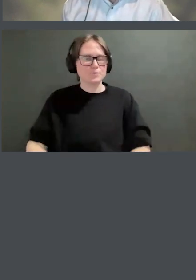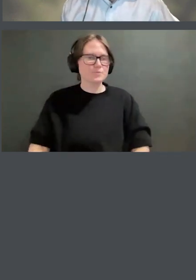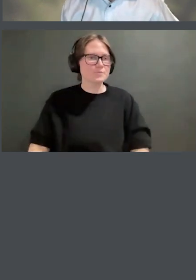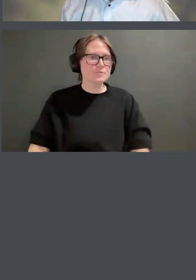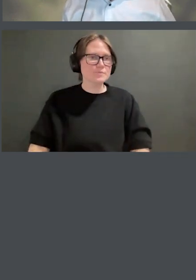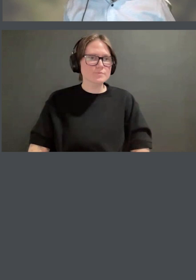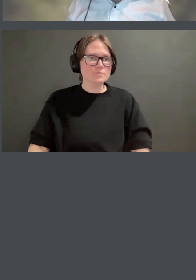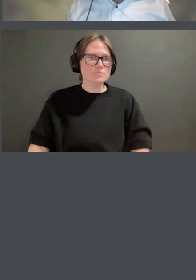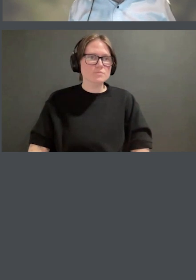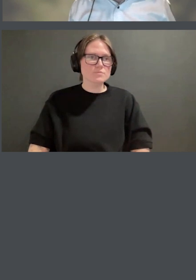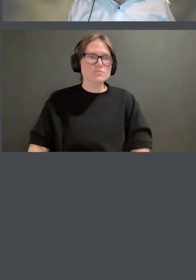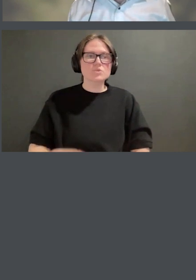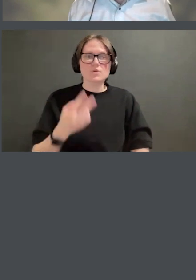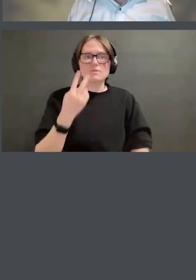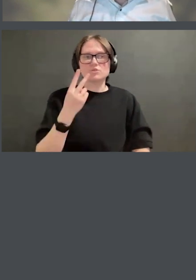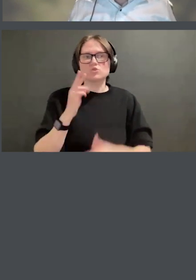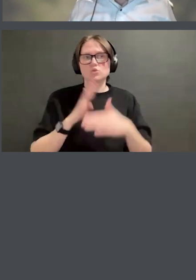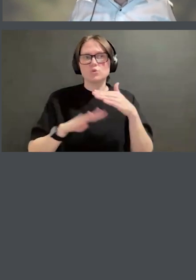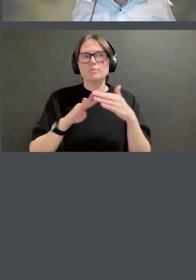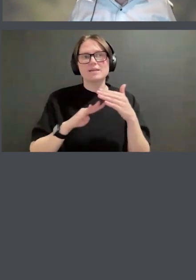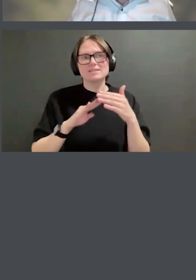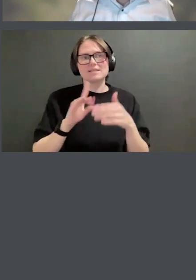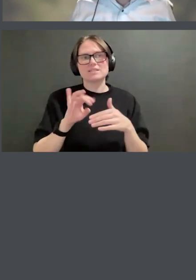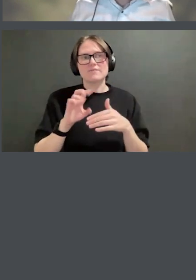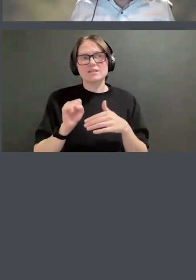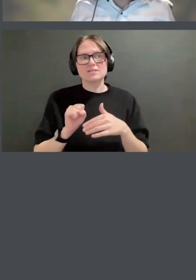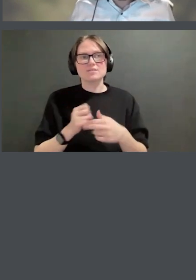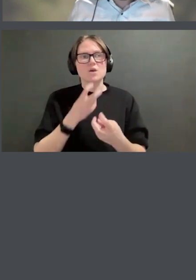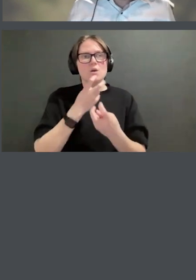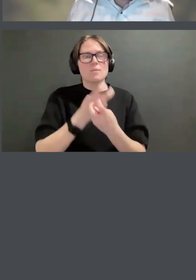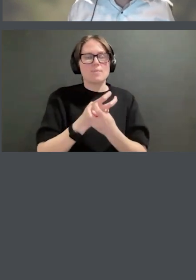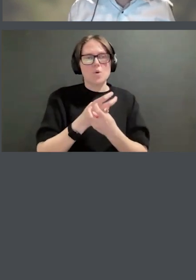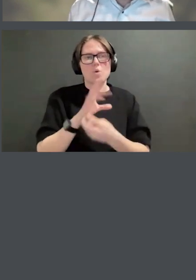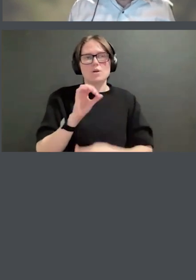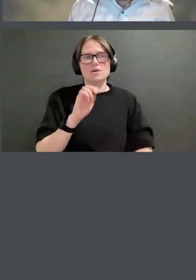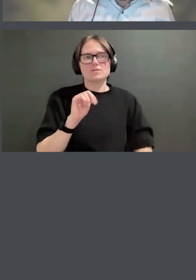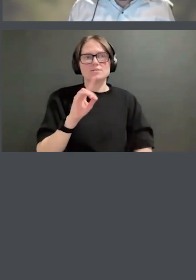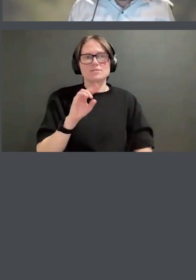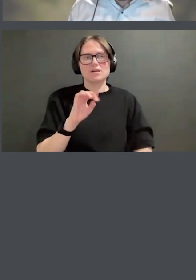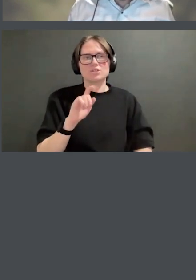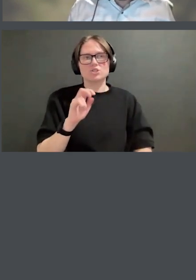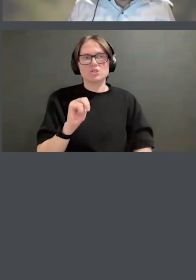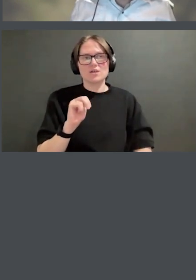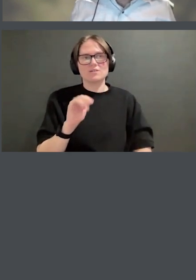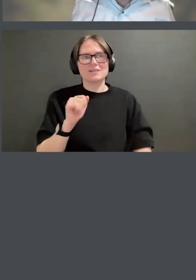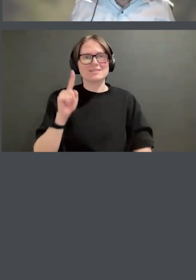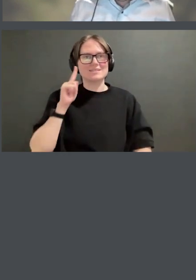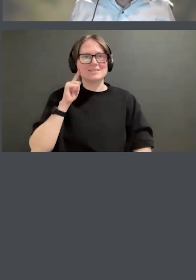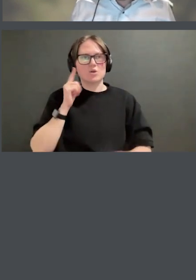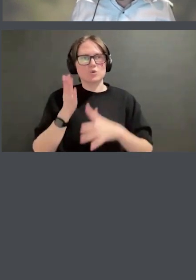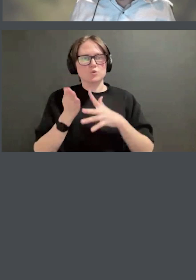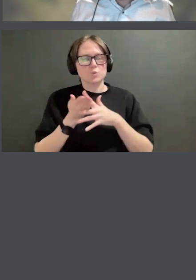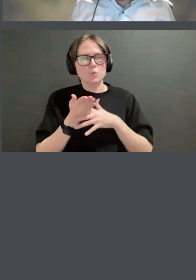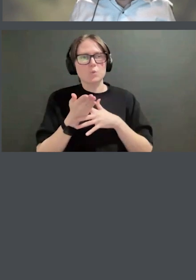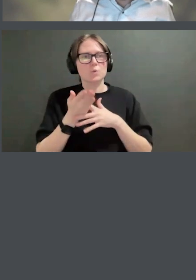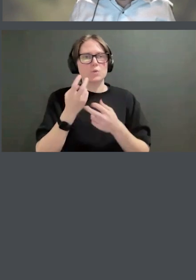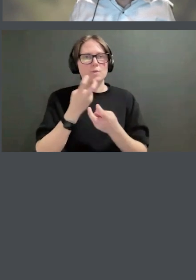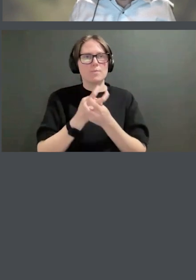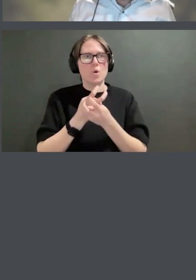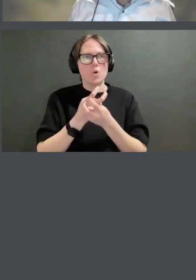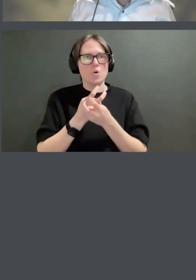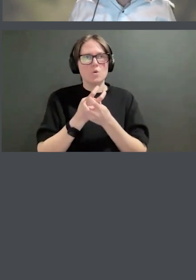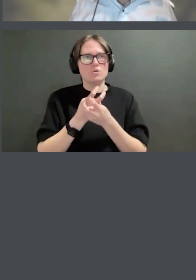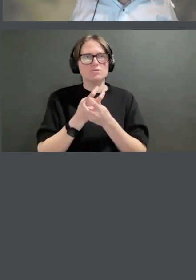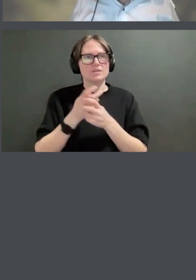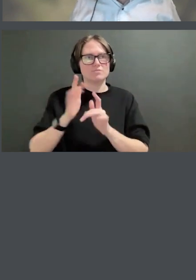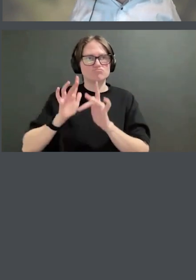So there's two basic device types. Bone conduction devices we've talked about. They're conducting sound through the bone. They bypass the external and the middle